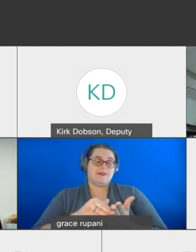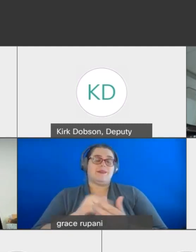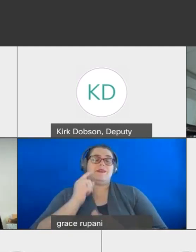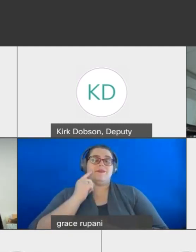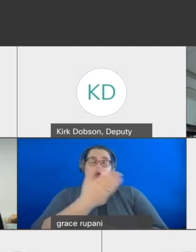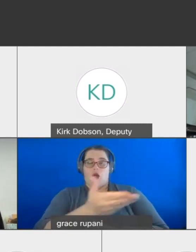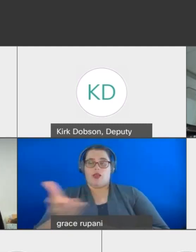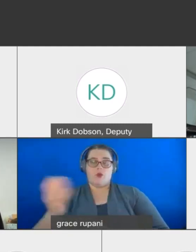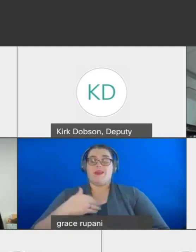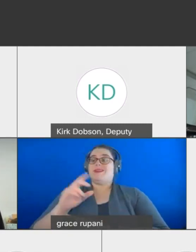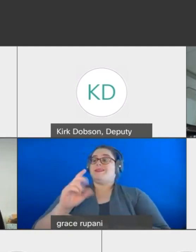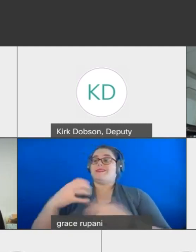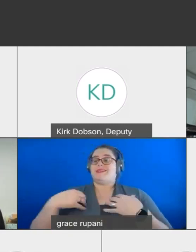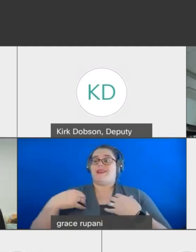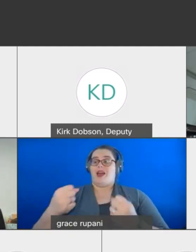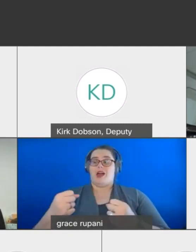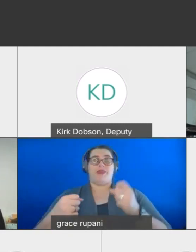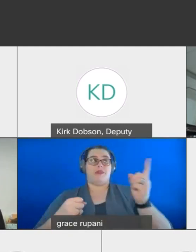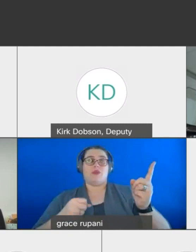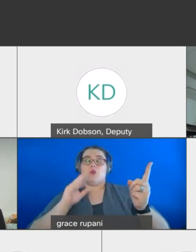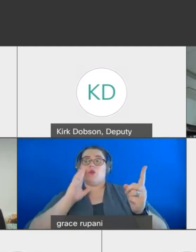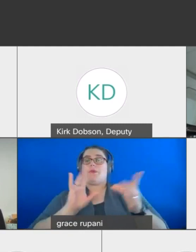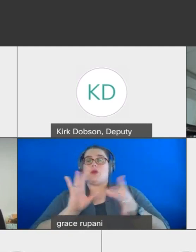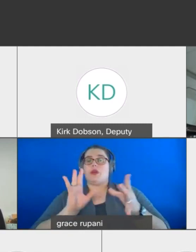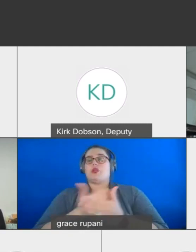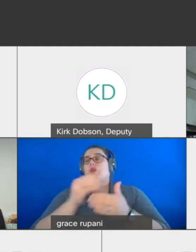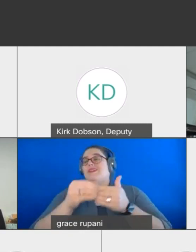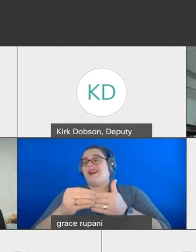DC Health will be issuing guidance, and so I